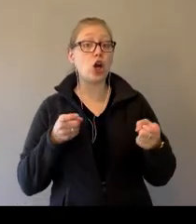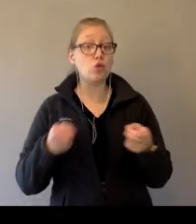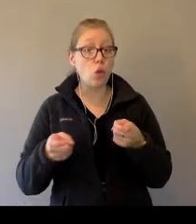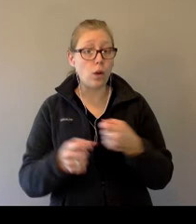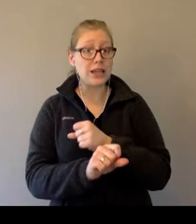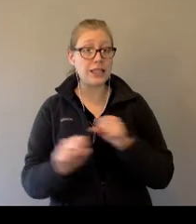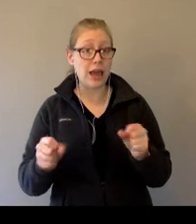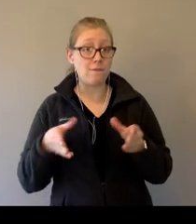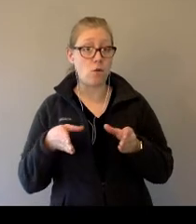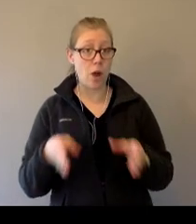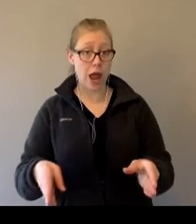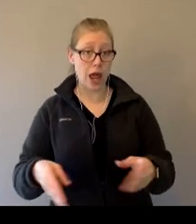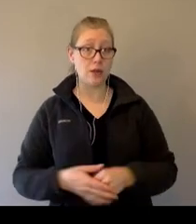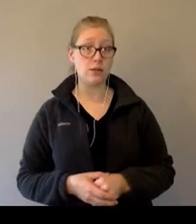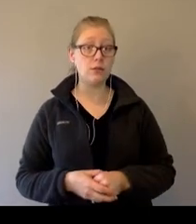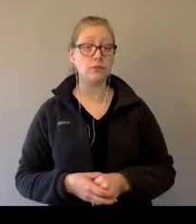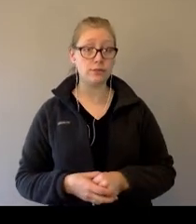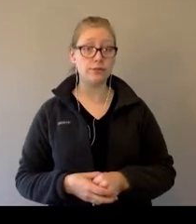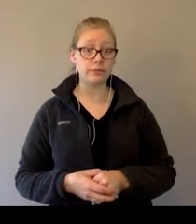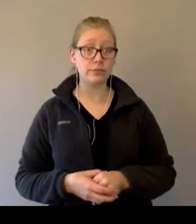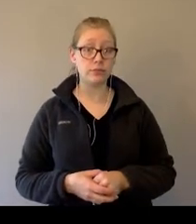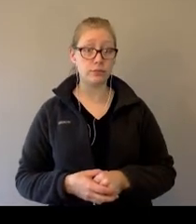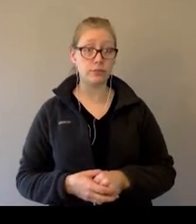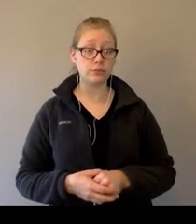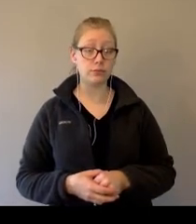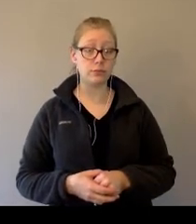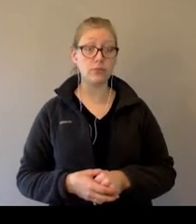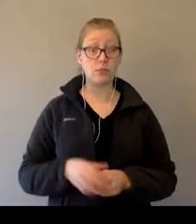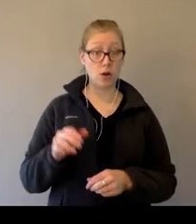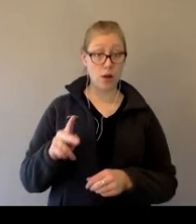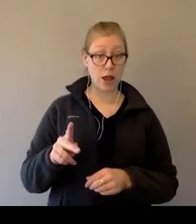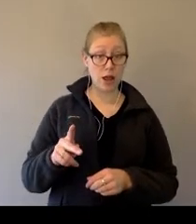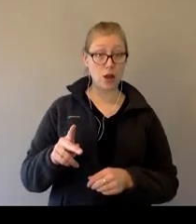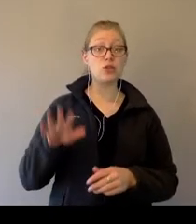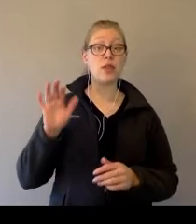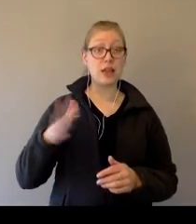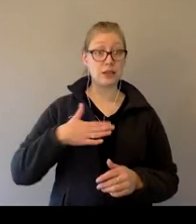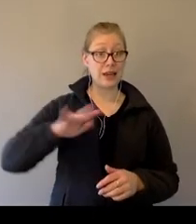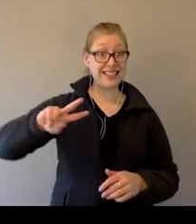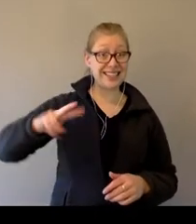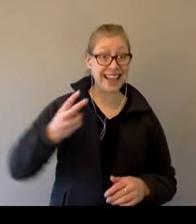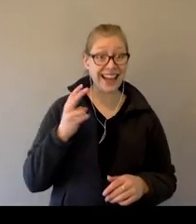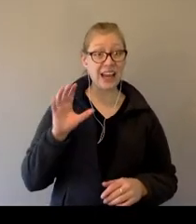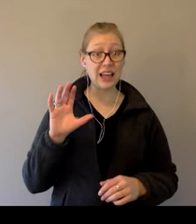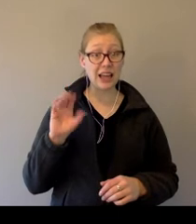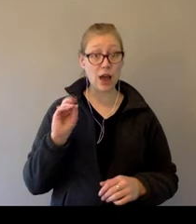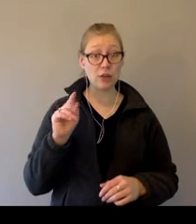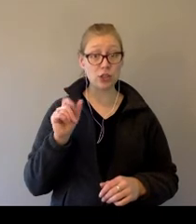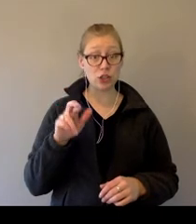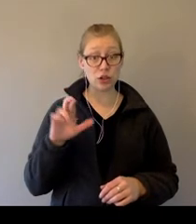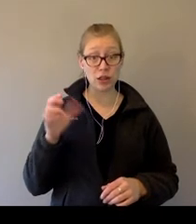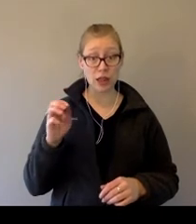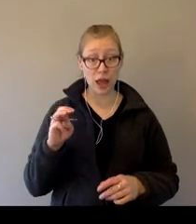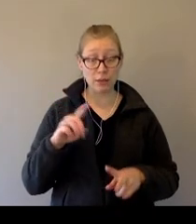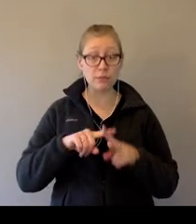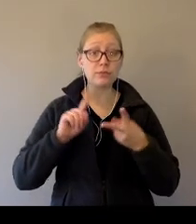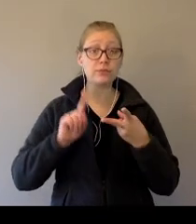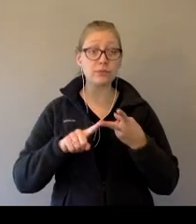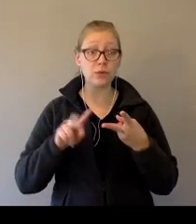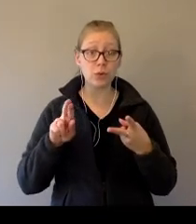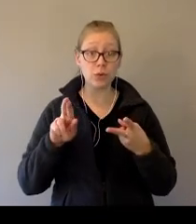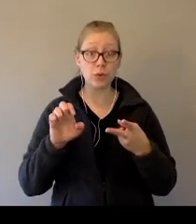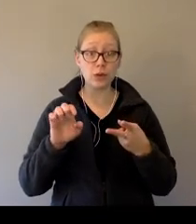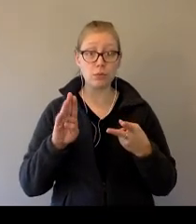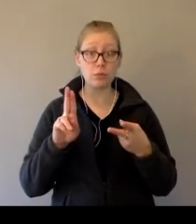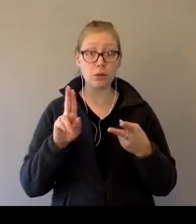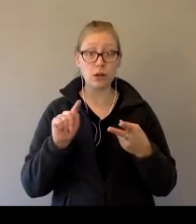controlled and safe fashion. Okay, so there's my second counterclaim, the rebuttal to follow it up, and of course a